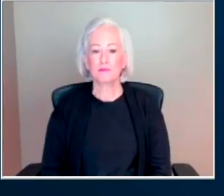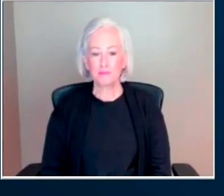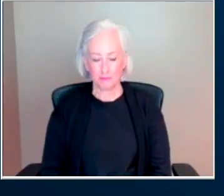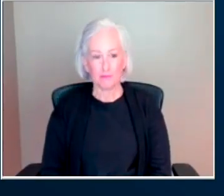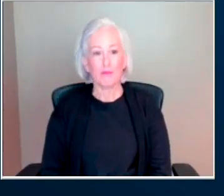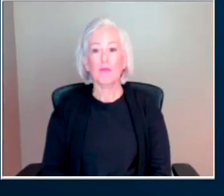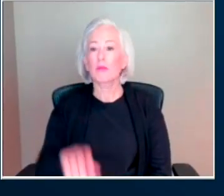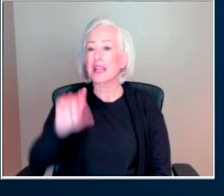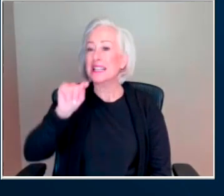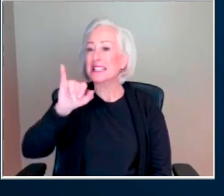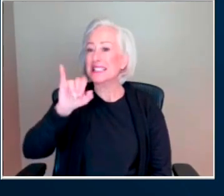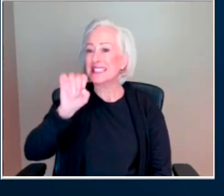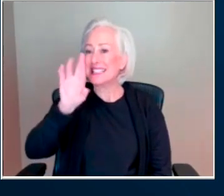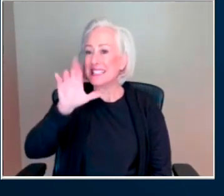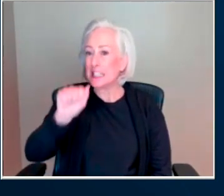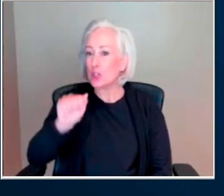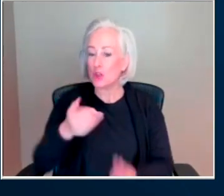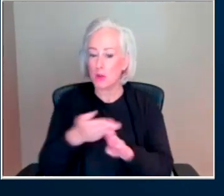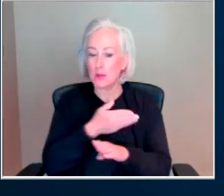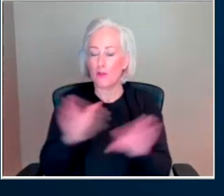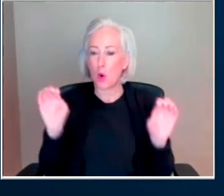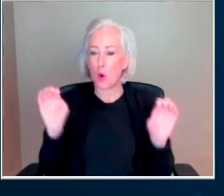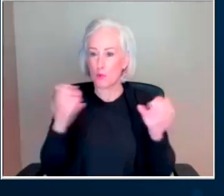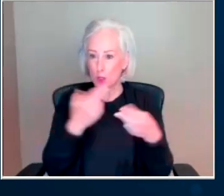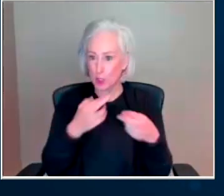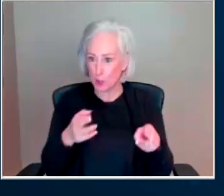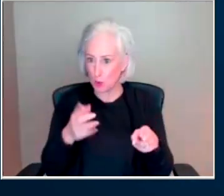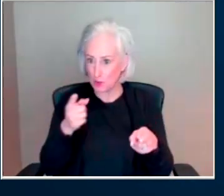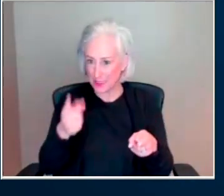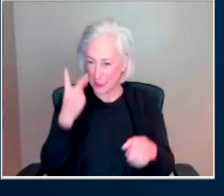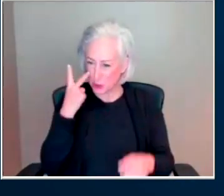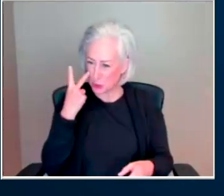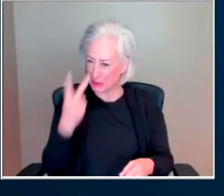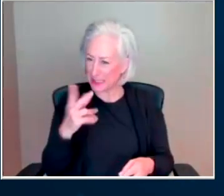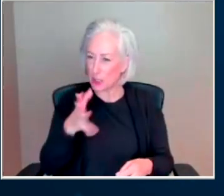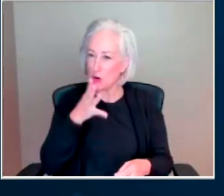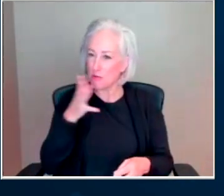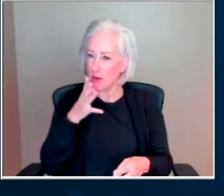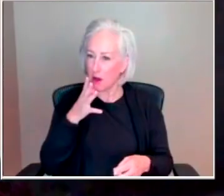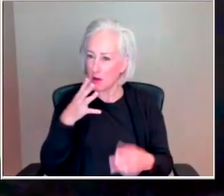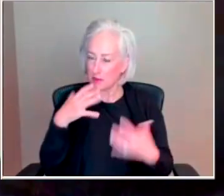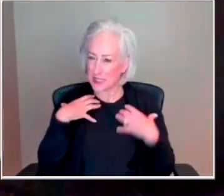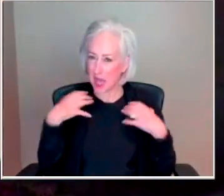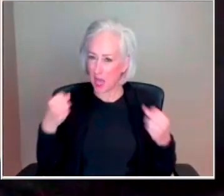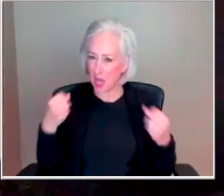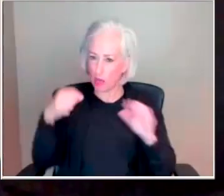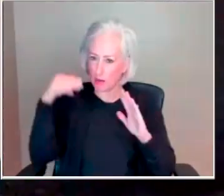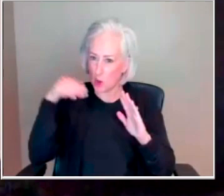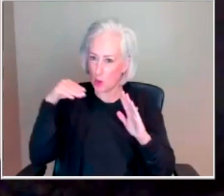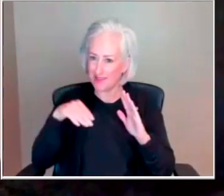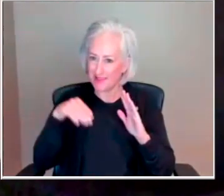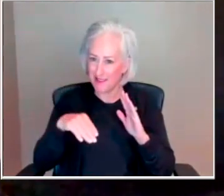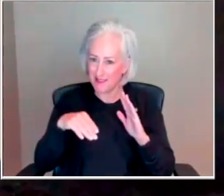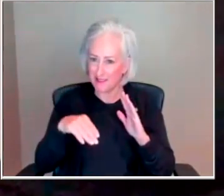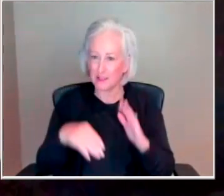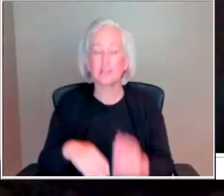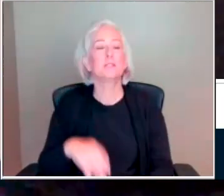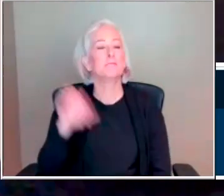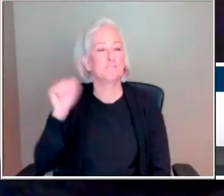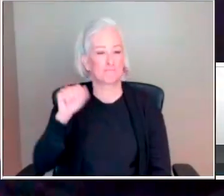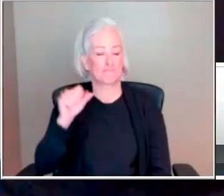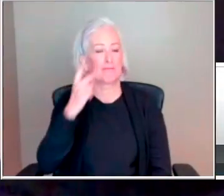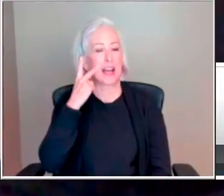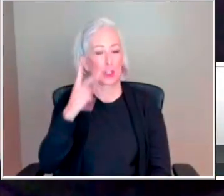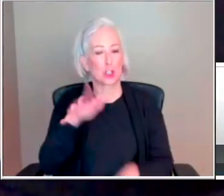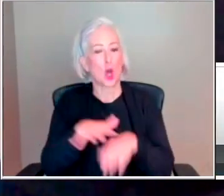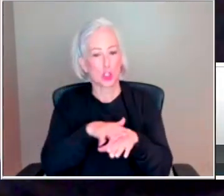Tidra, before the ER visit, were you noticing your mom's condition getting worse? Well, slowly declining within